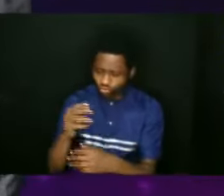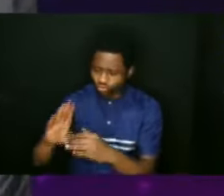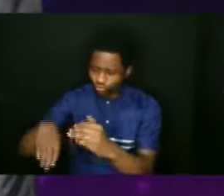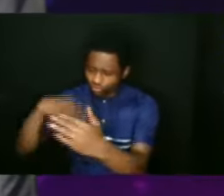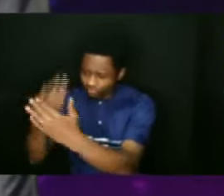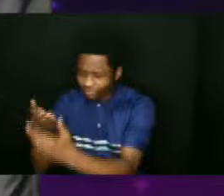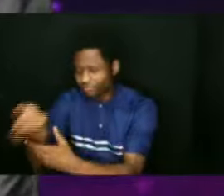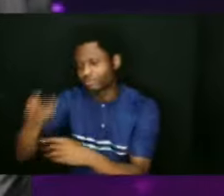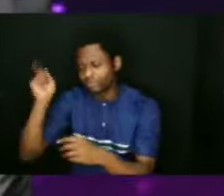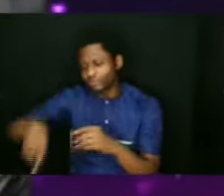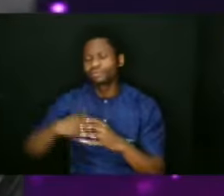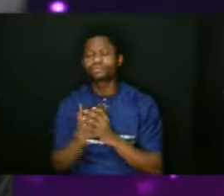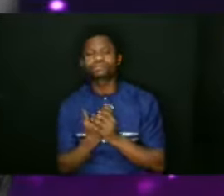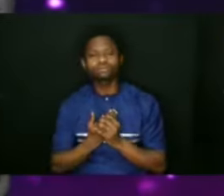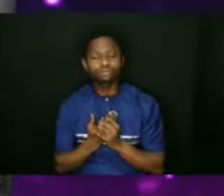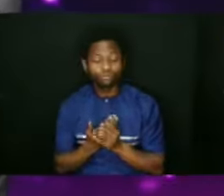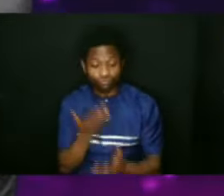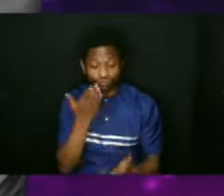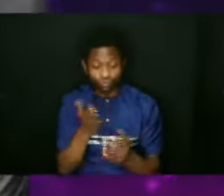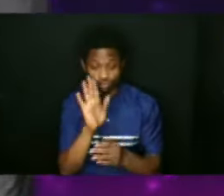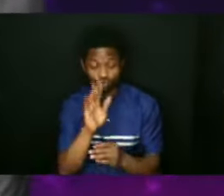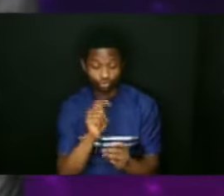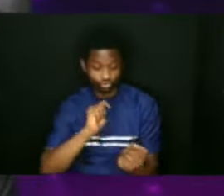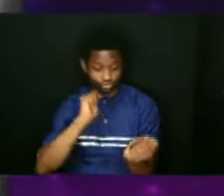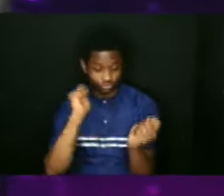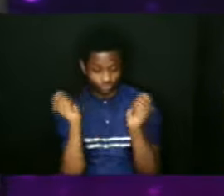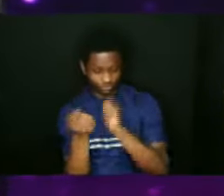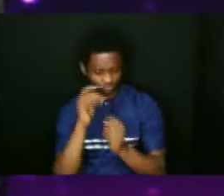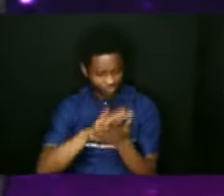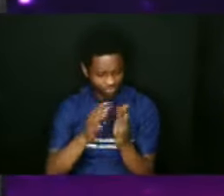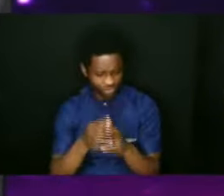there. May your transformation be